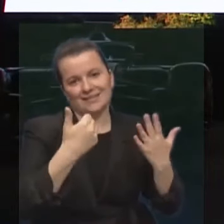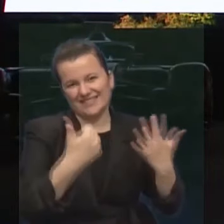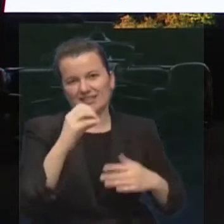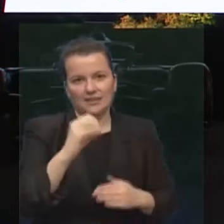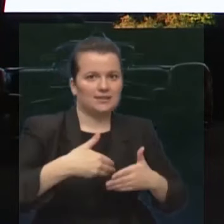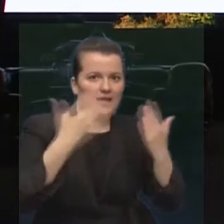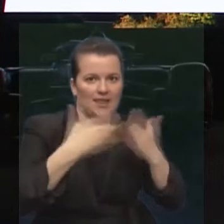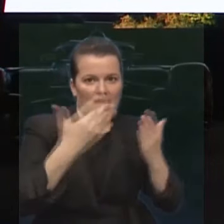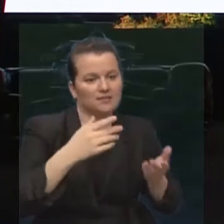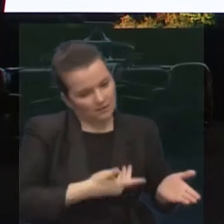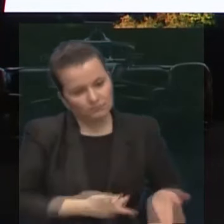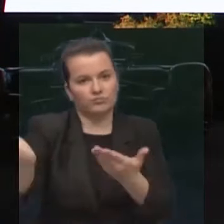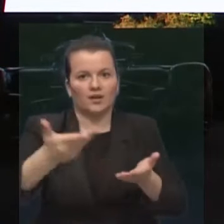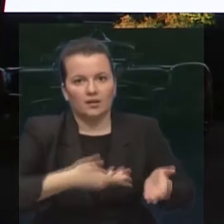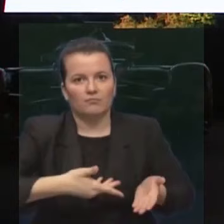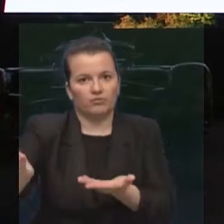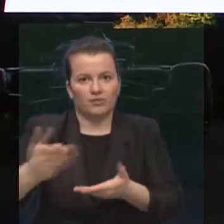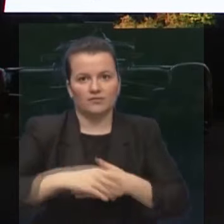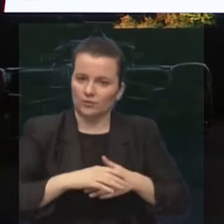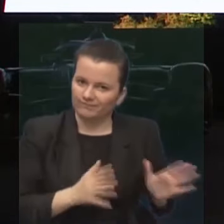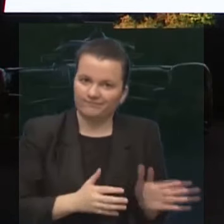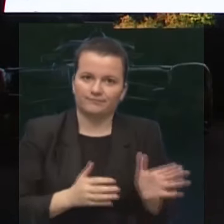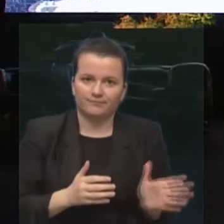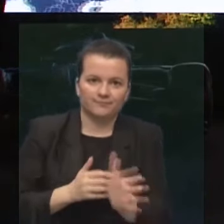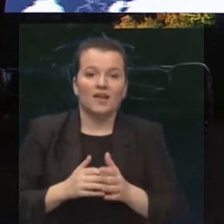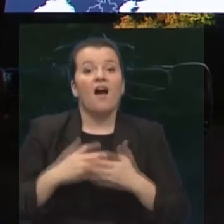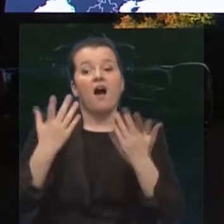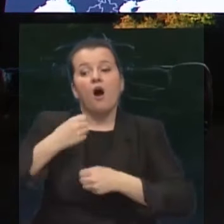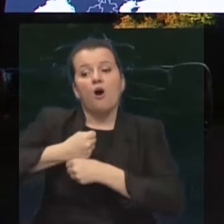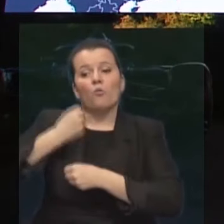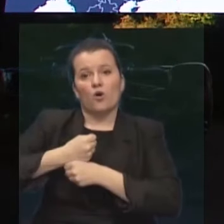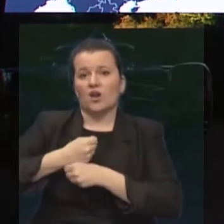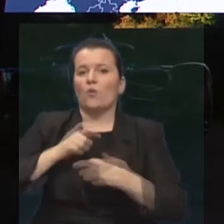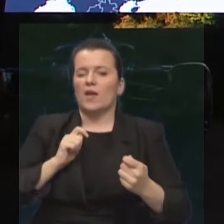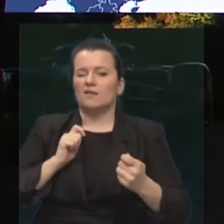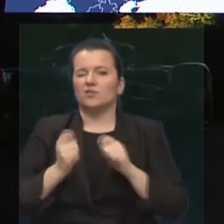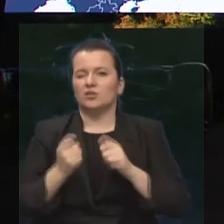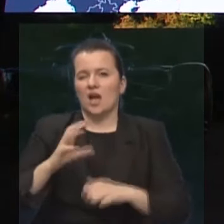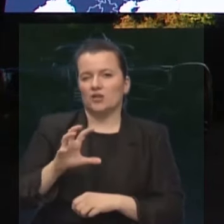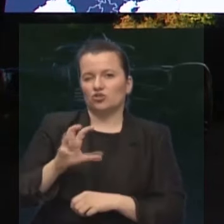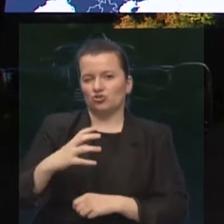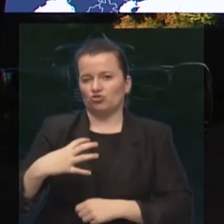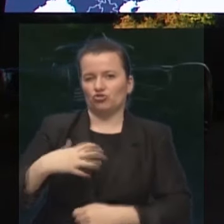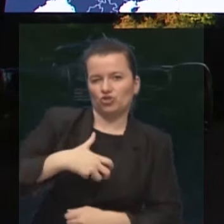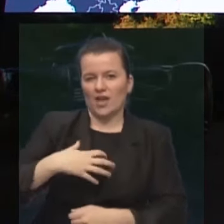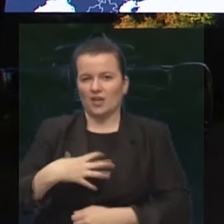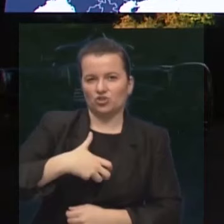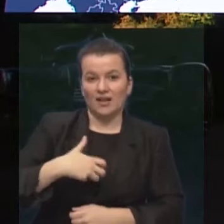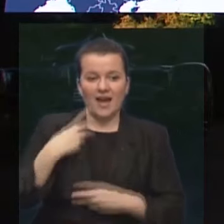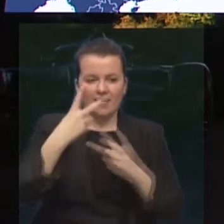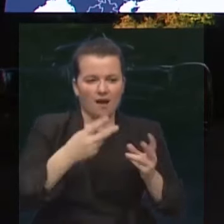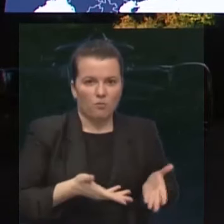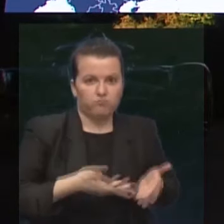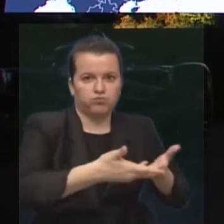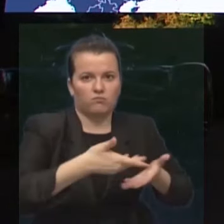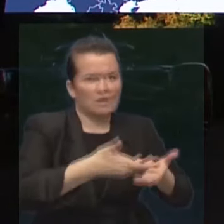we are adjusting our business by optimizing our distribution channels. And in